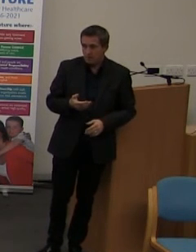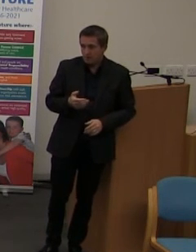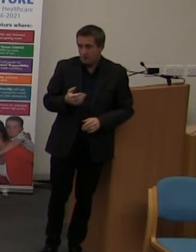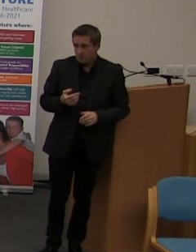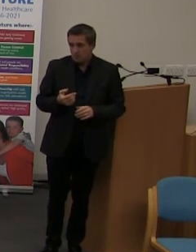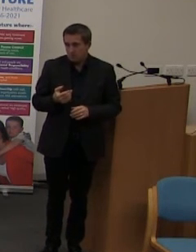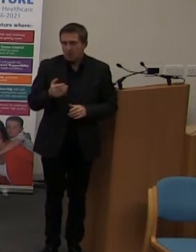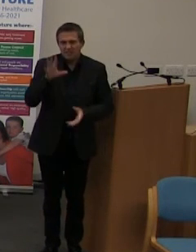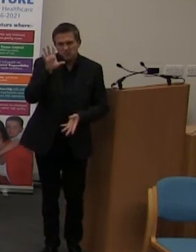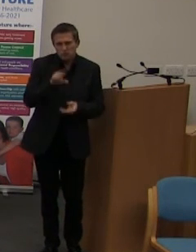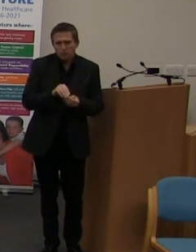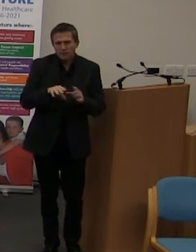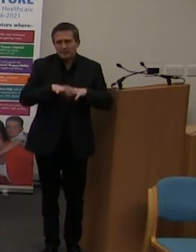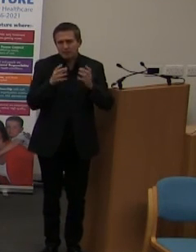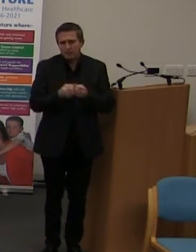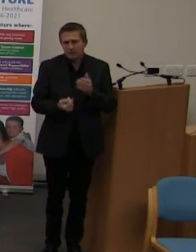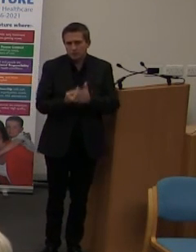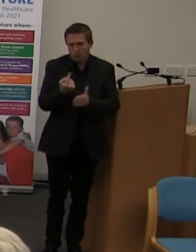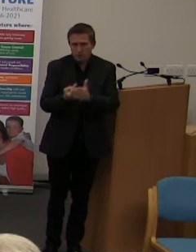last year, that summarises that activity.